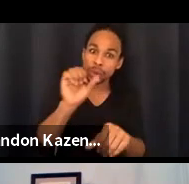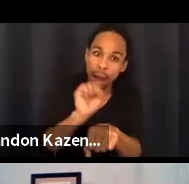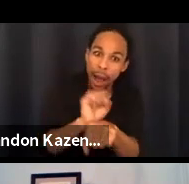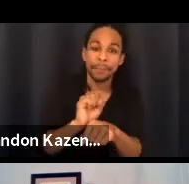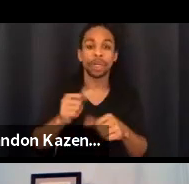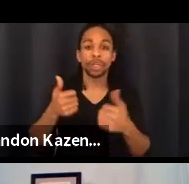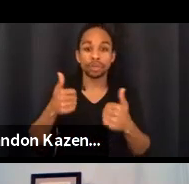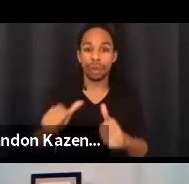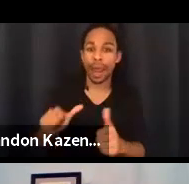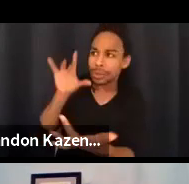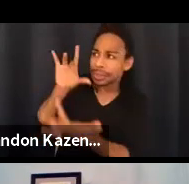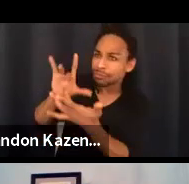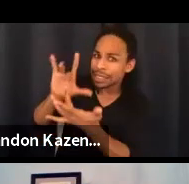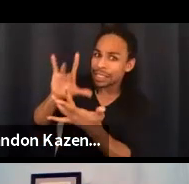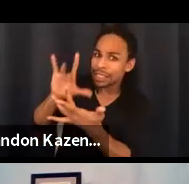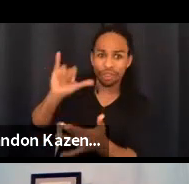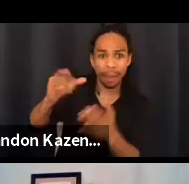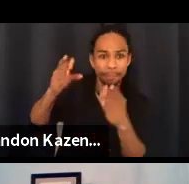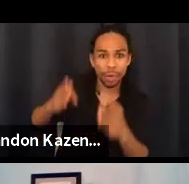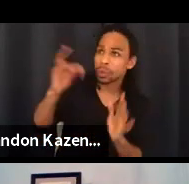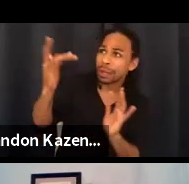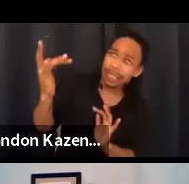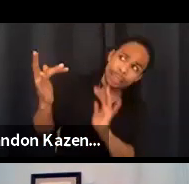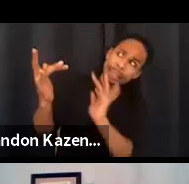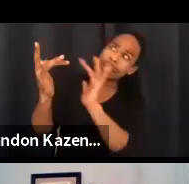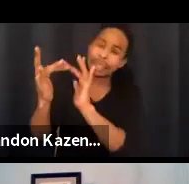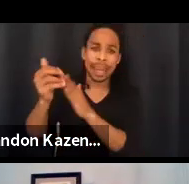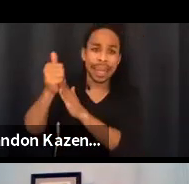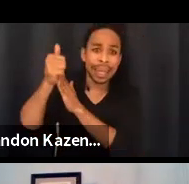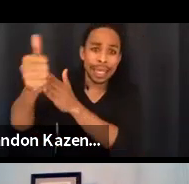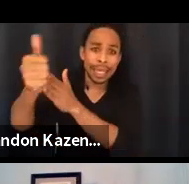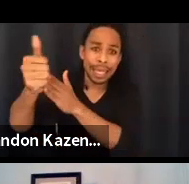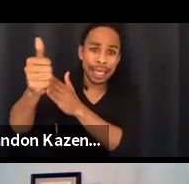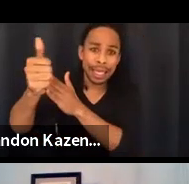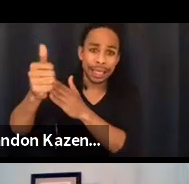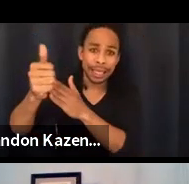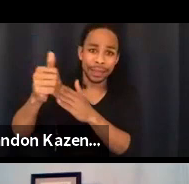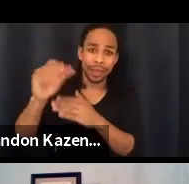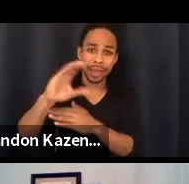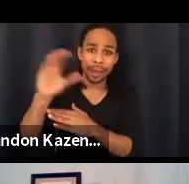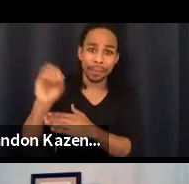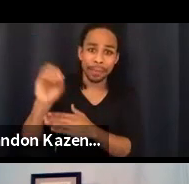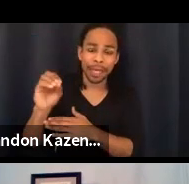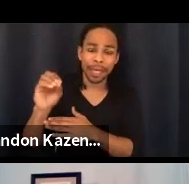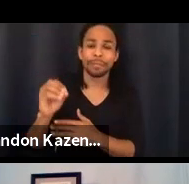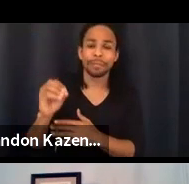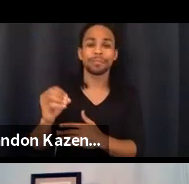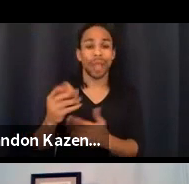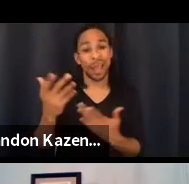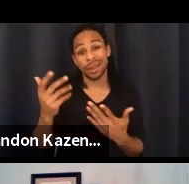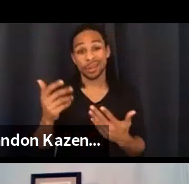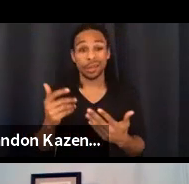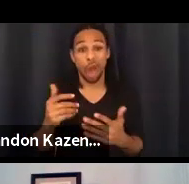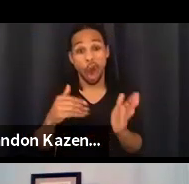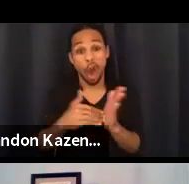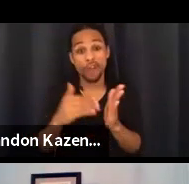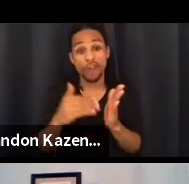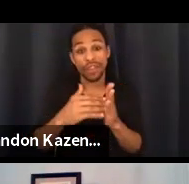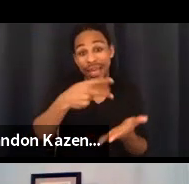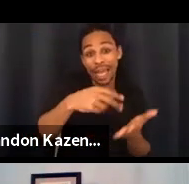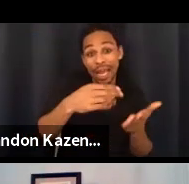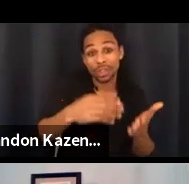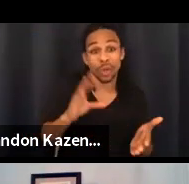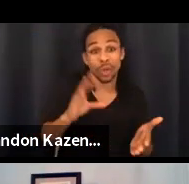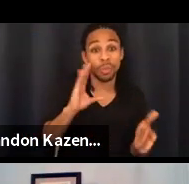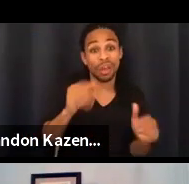only to result in this kind of, either the dancer gives up or leaves or gets fired, and then